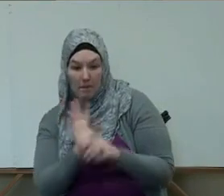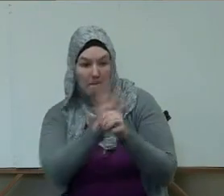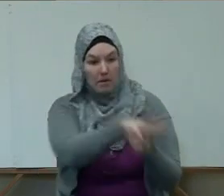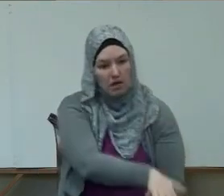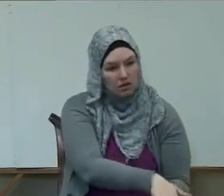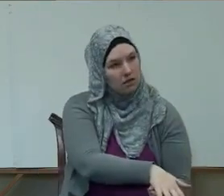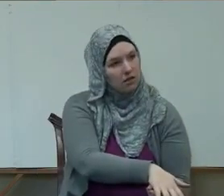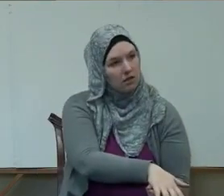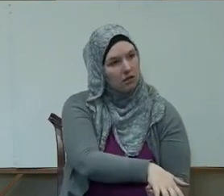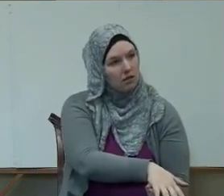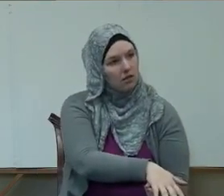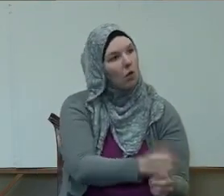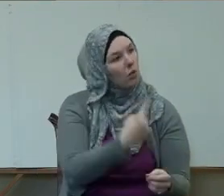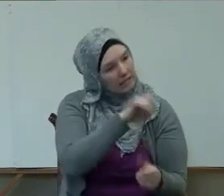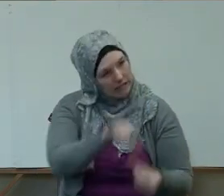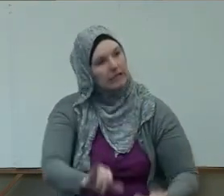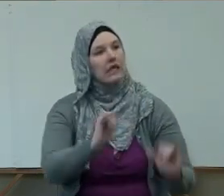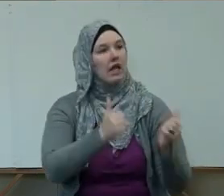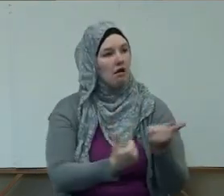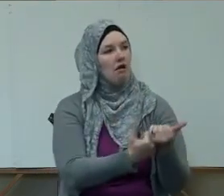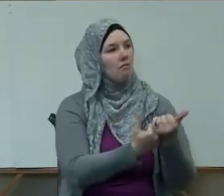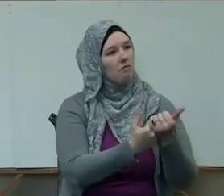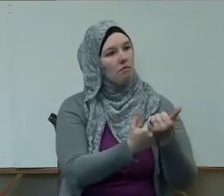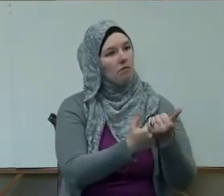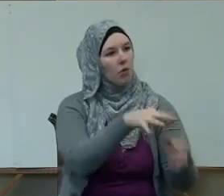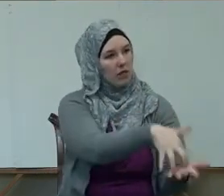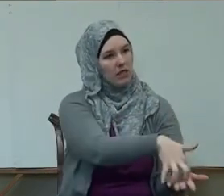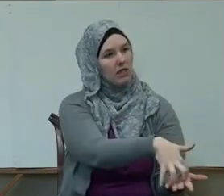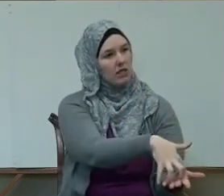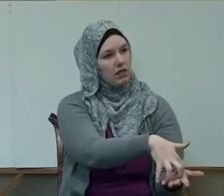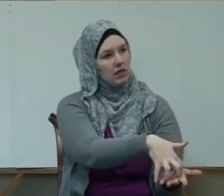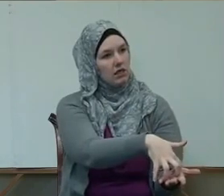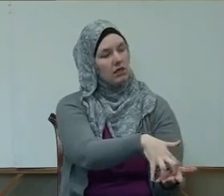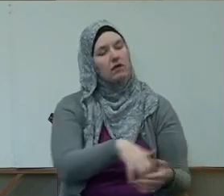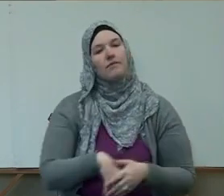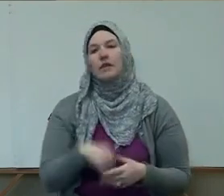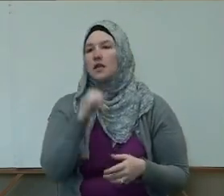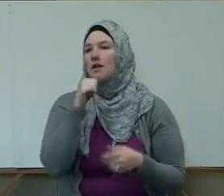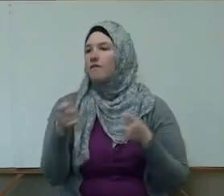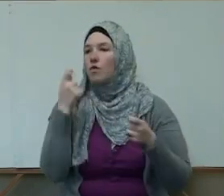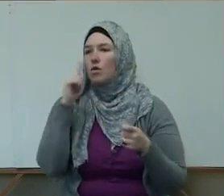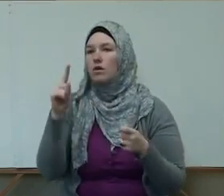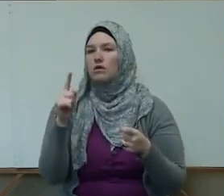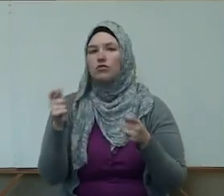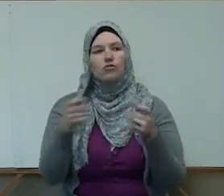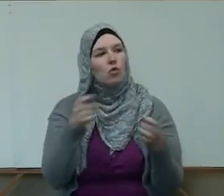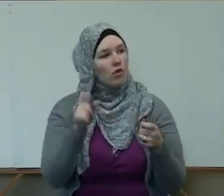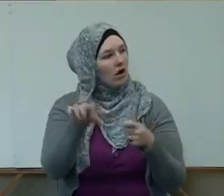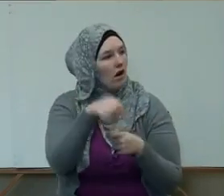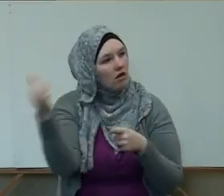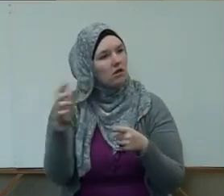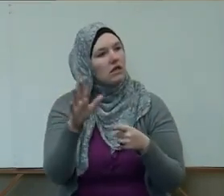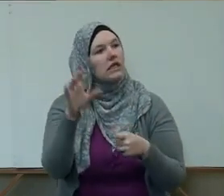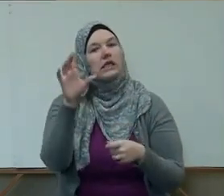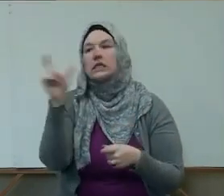justice, not a religion of land grab or power grab or controlling others or expansionism. Islam